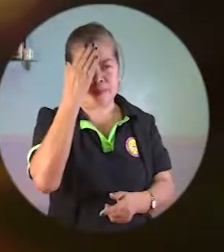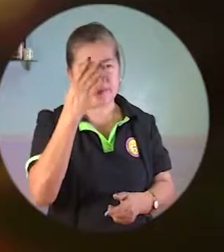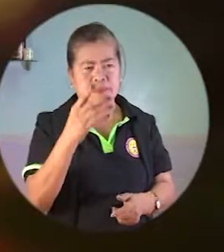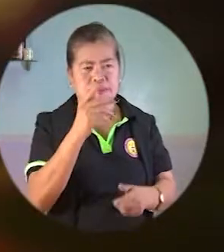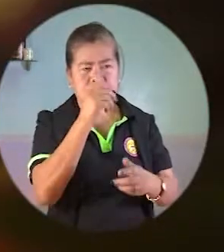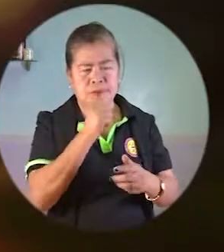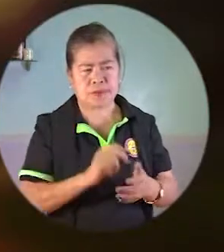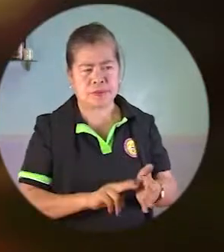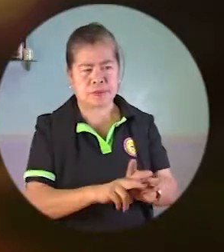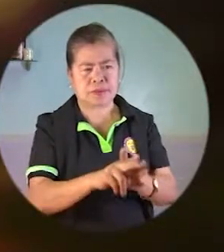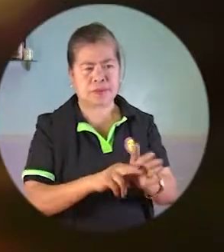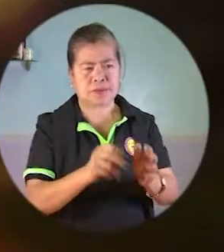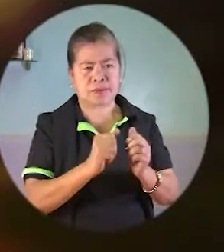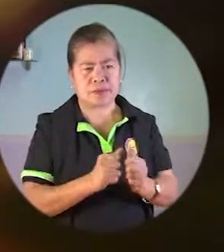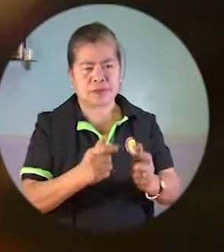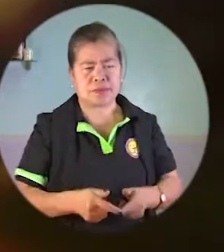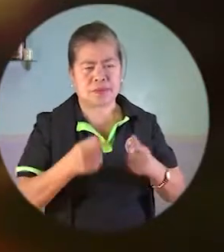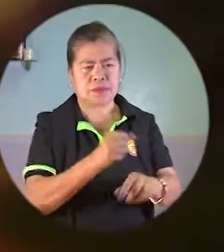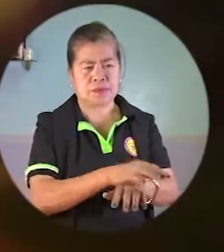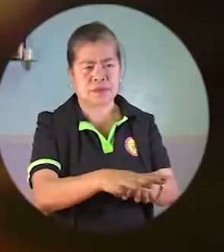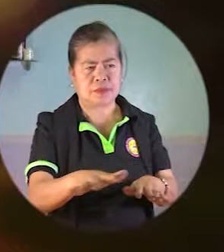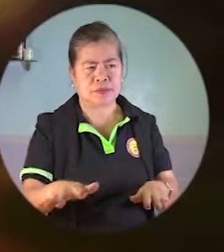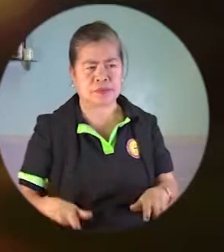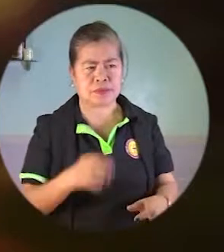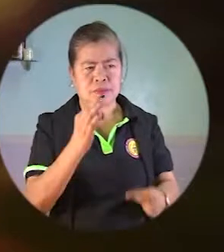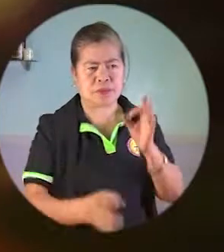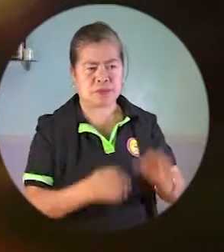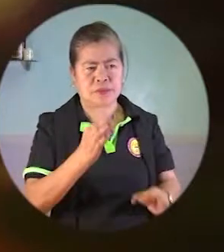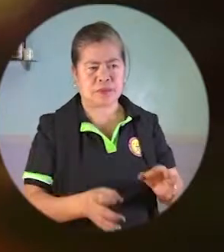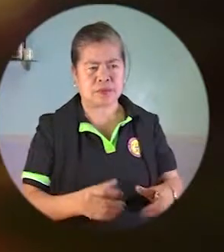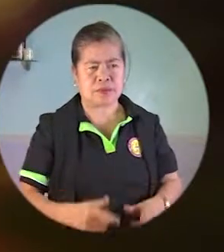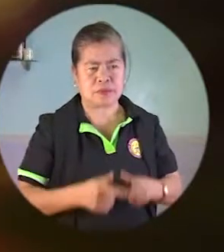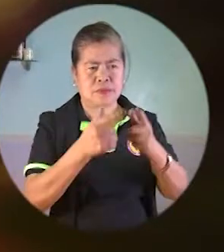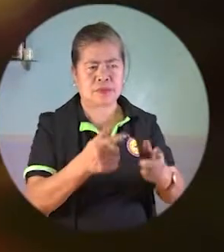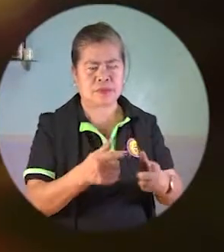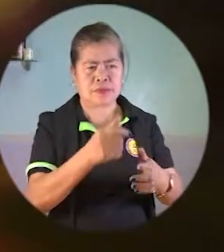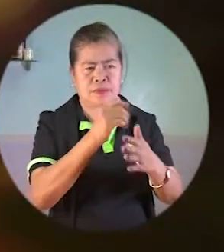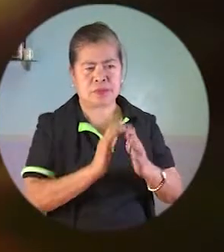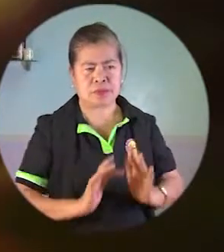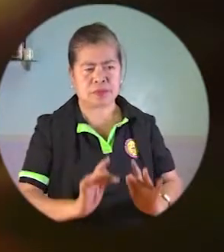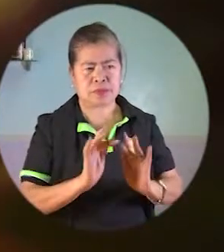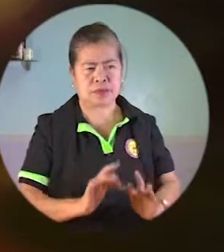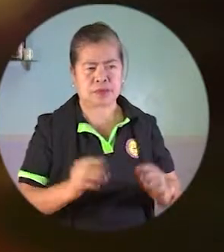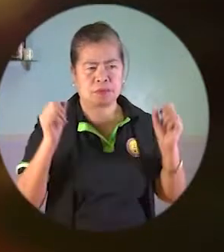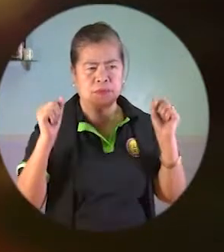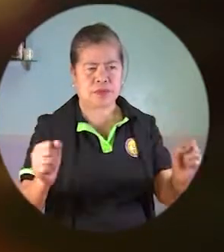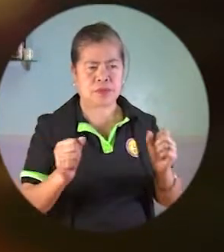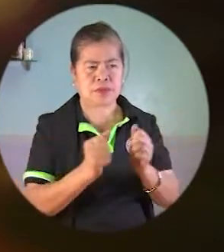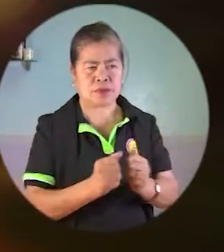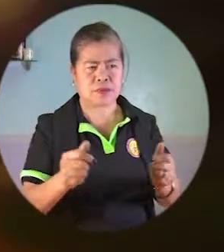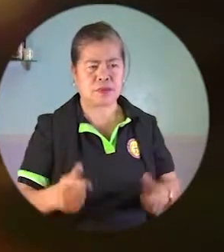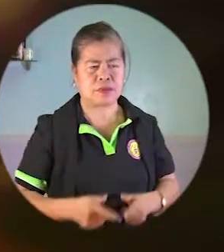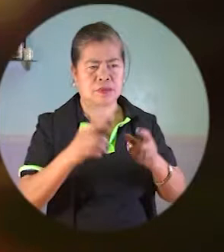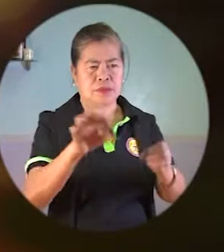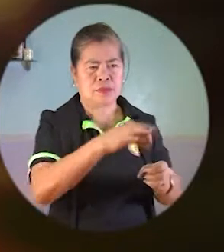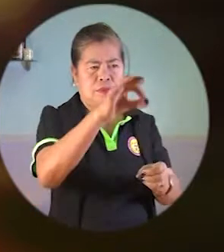knowledge, prudence with the gift of counsel, justice with the gift of piety,